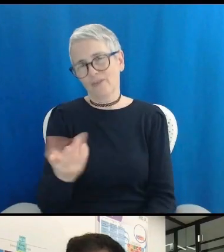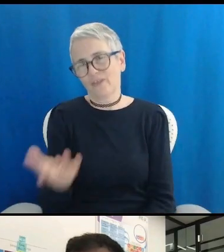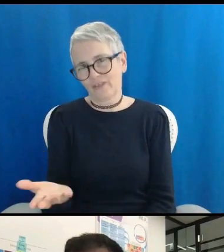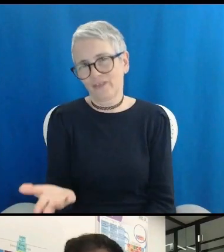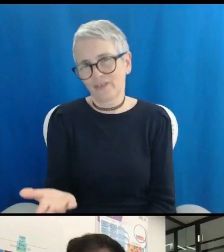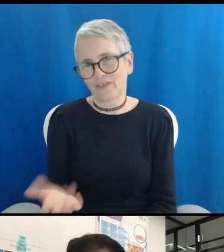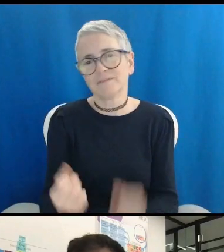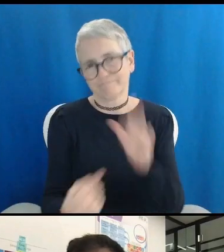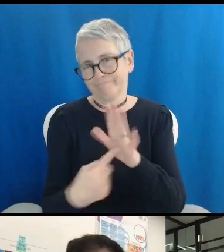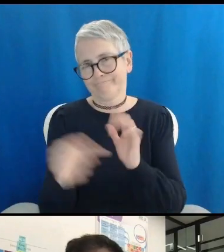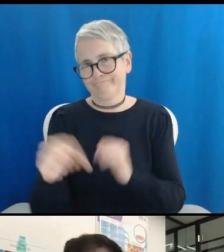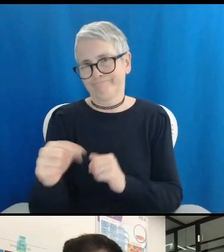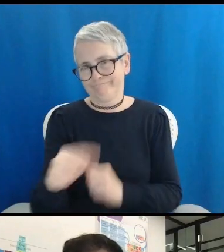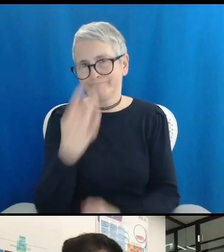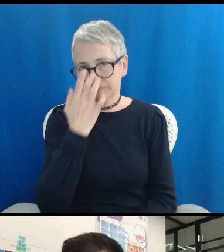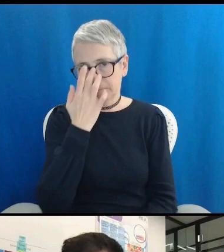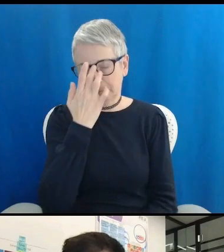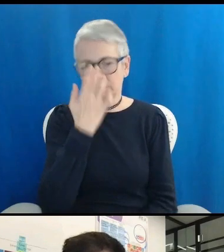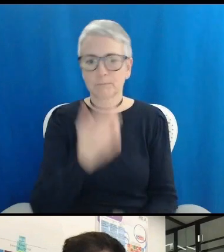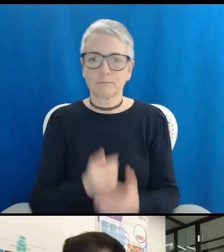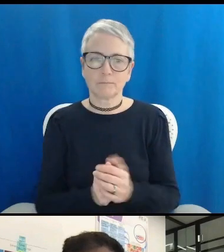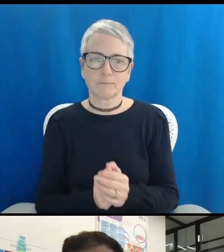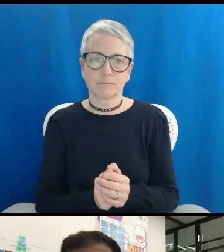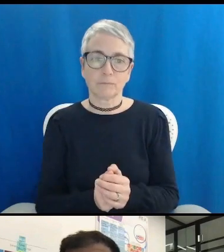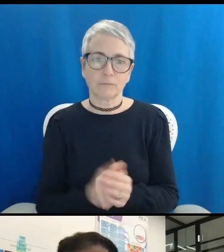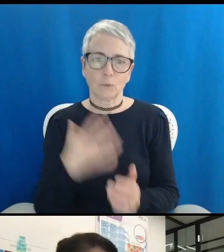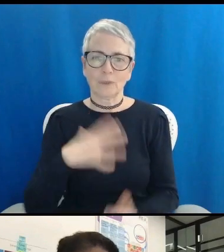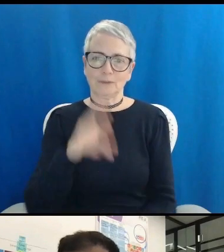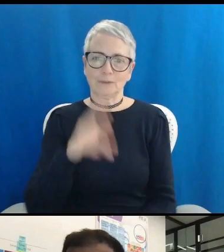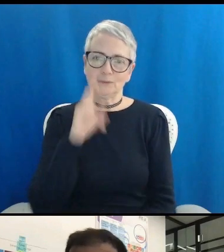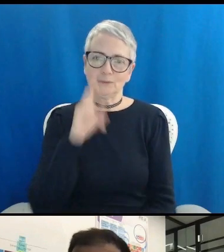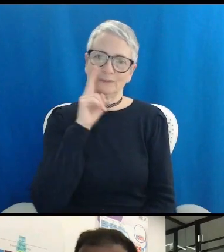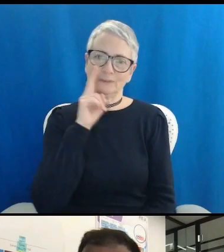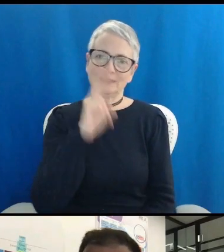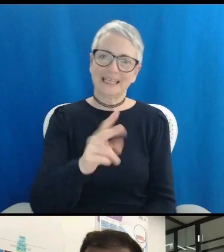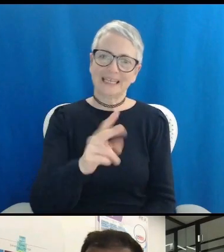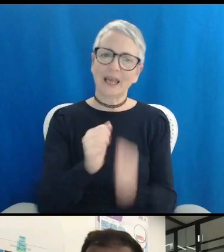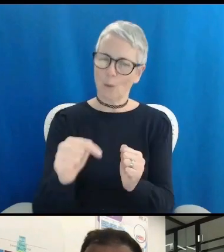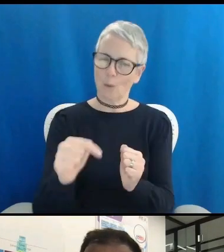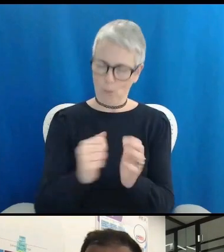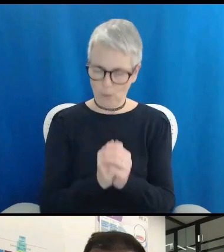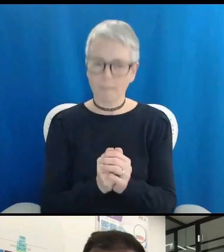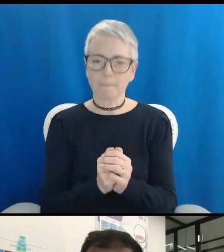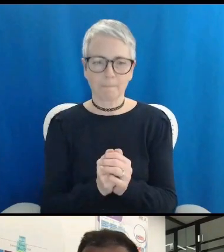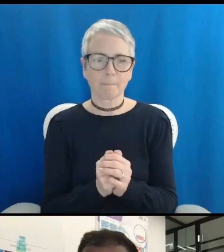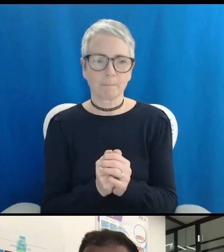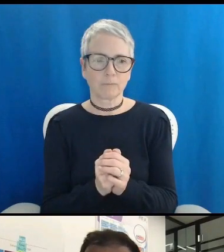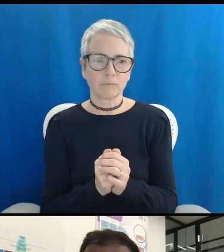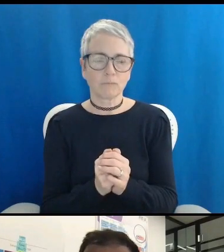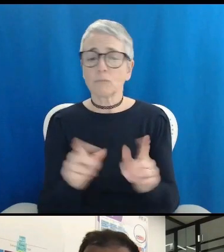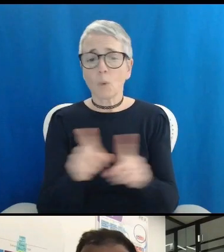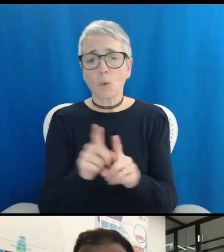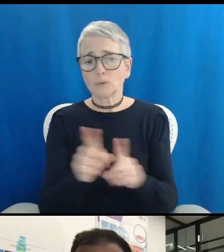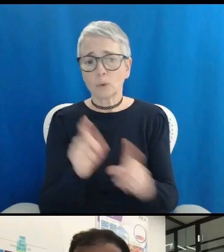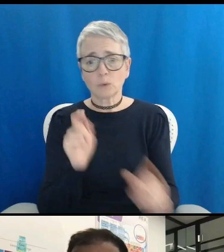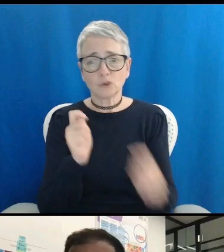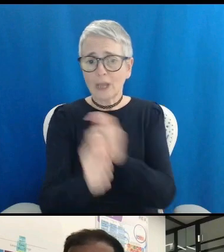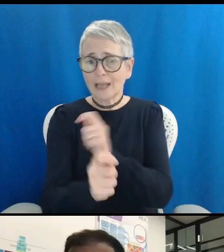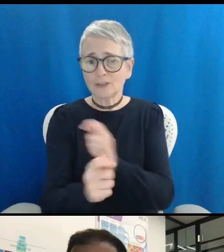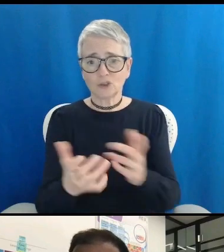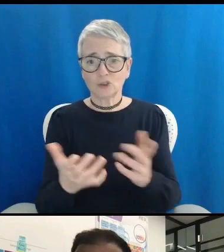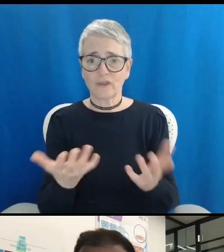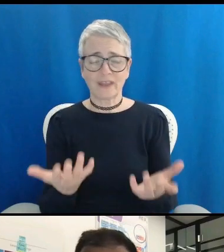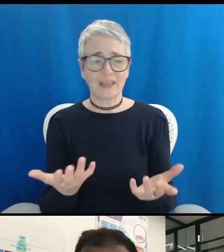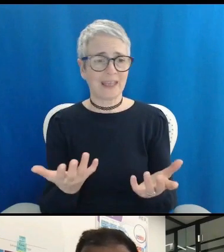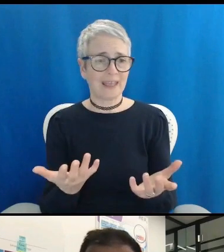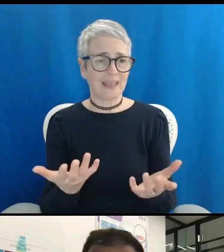between innovation and sustainability, and see the value of this connection. And the other thing is about changing the focus. It's not enough to